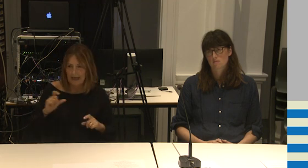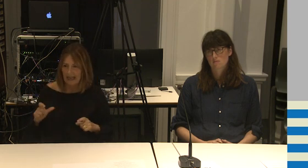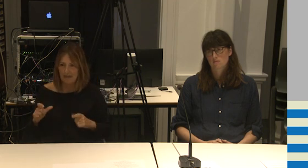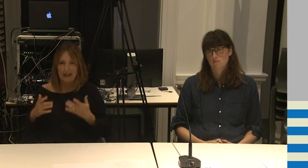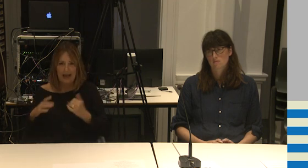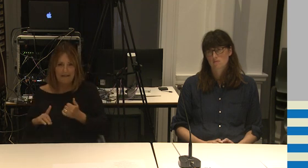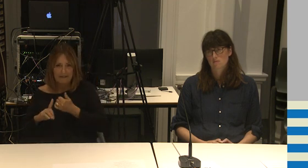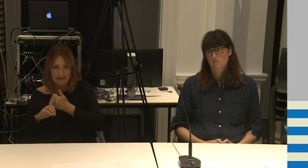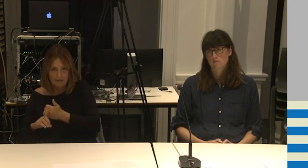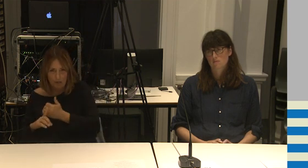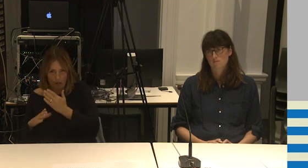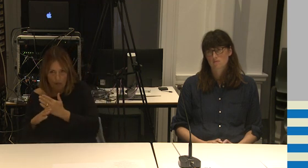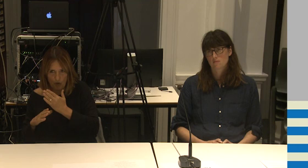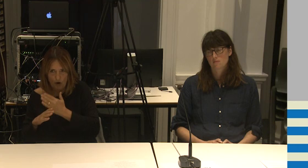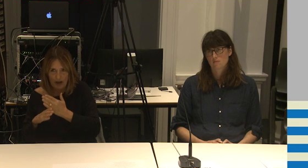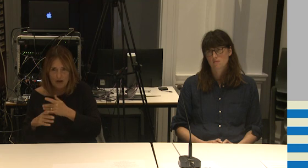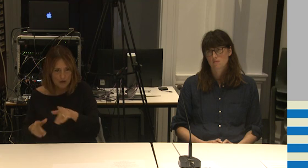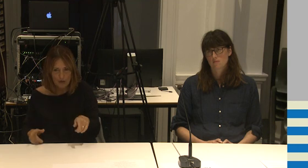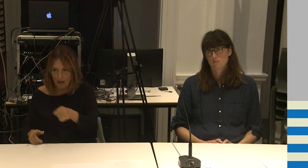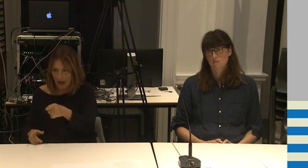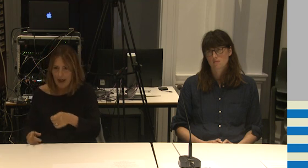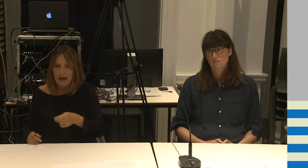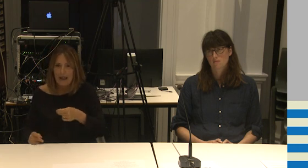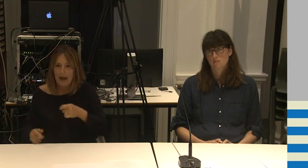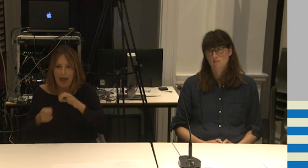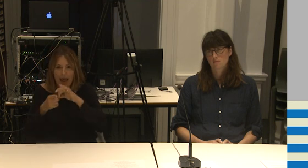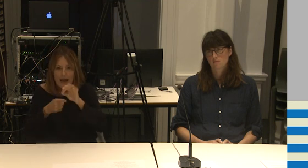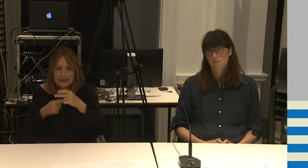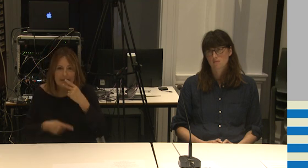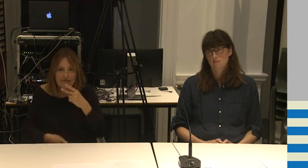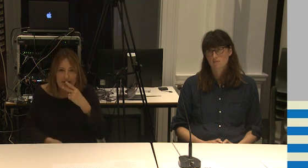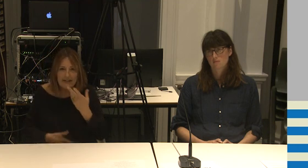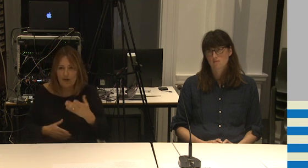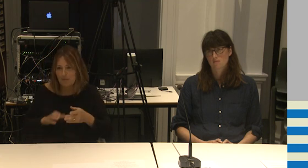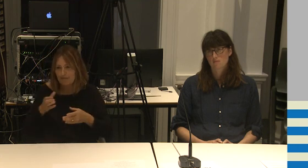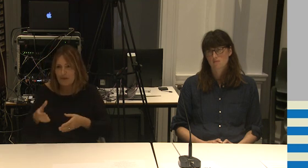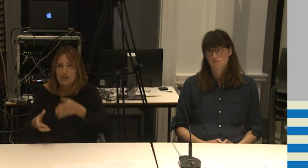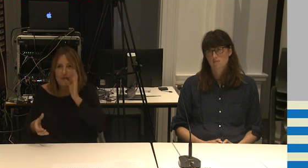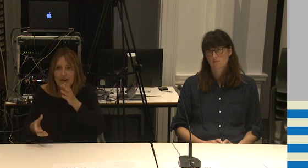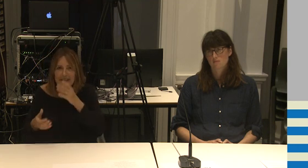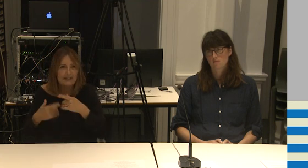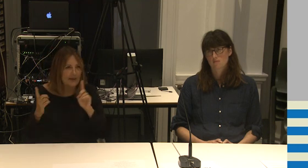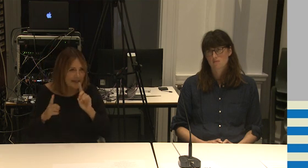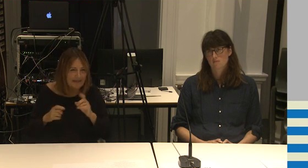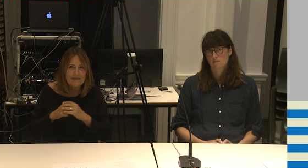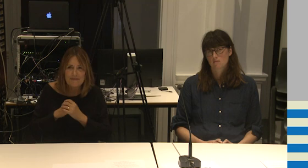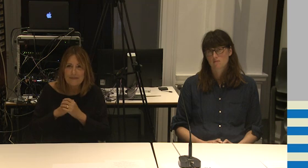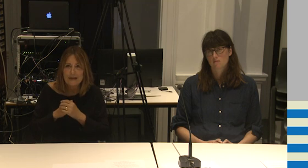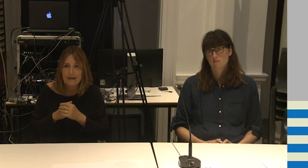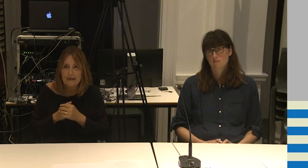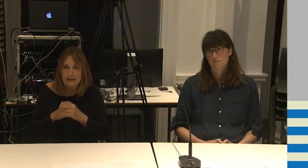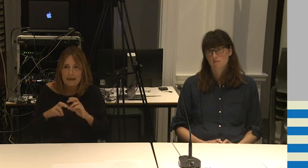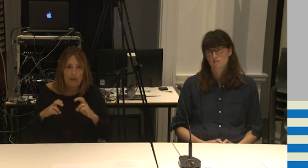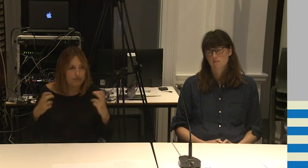had someone to hold a light of fags for and hold a drink up for. She had two chihuahua dogs, and we all had like a